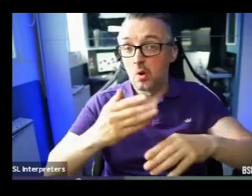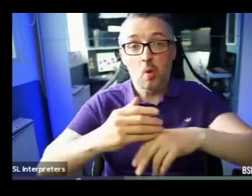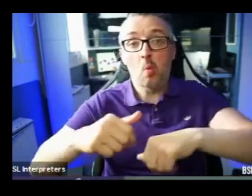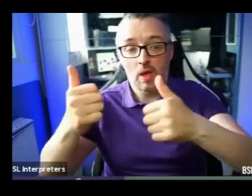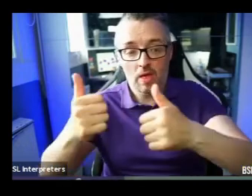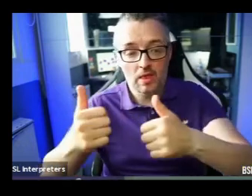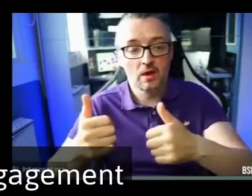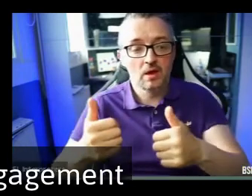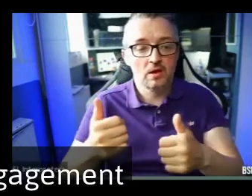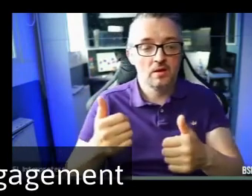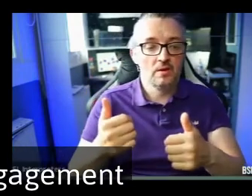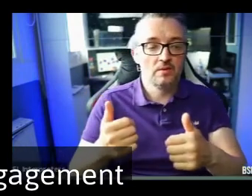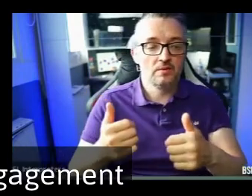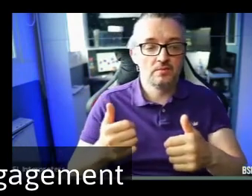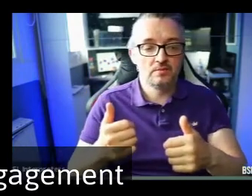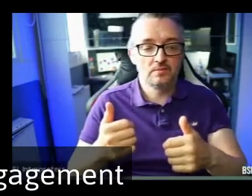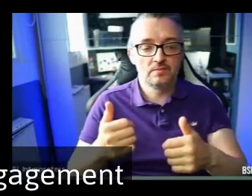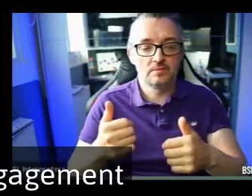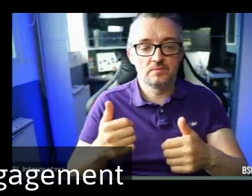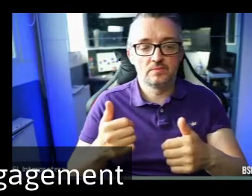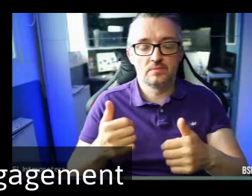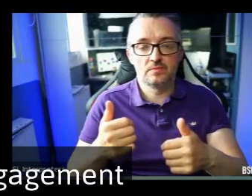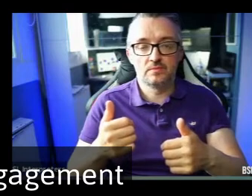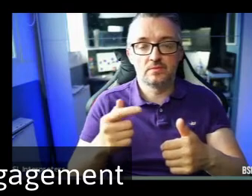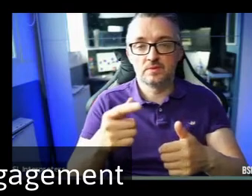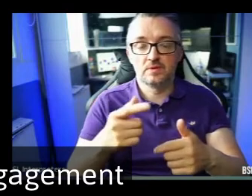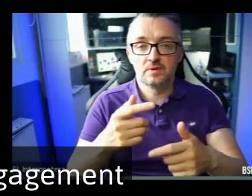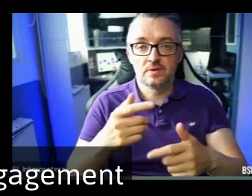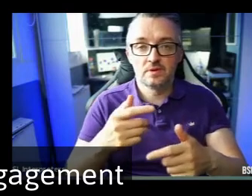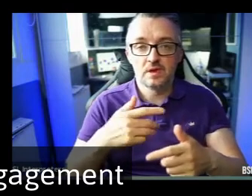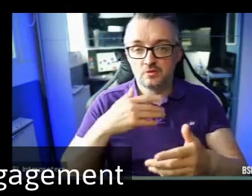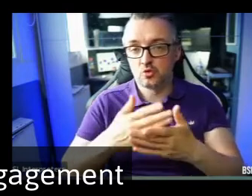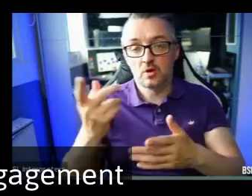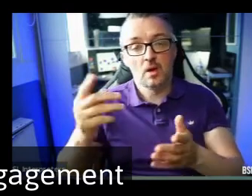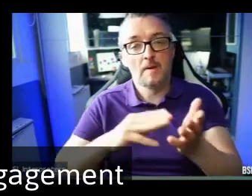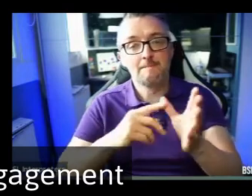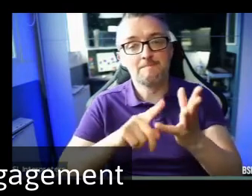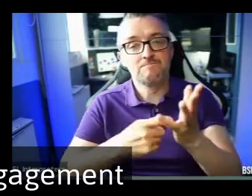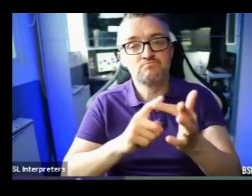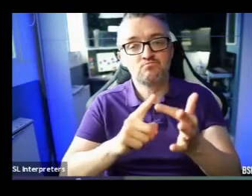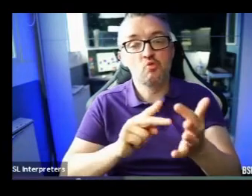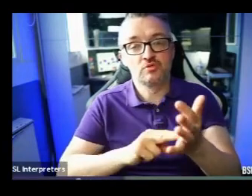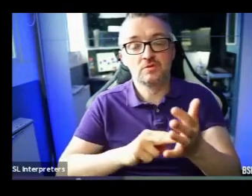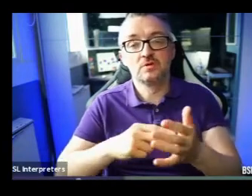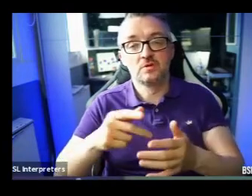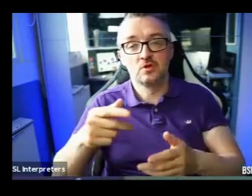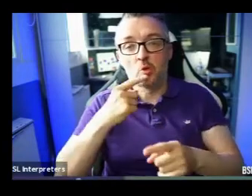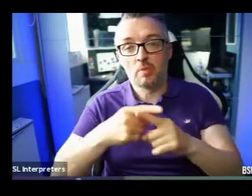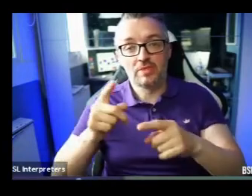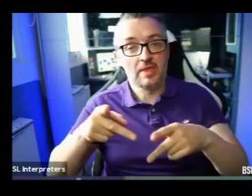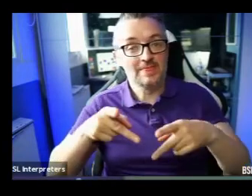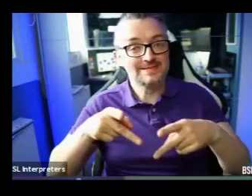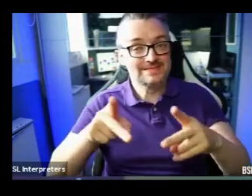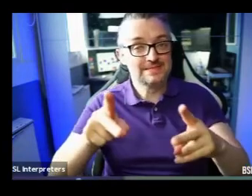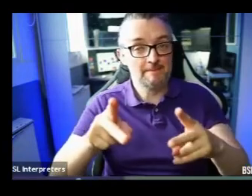the areas that's been supported, but getting the spread, getting the engagement, I'm sure the stuff that Maureen will talk about later, getting the